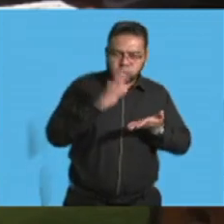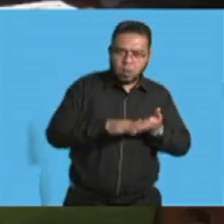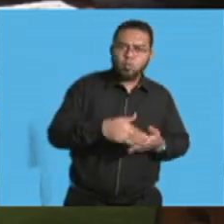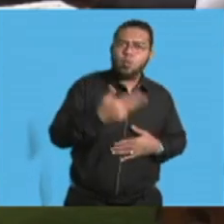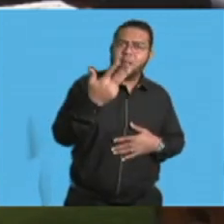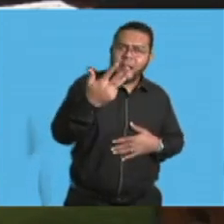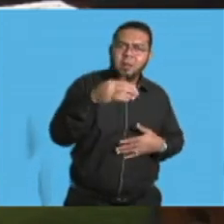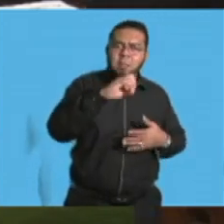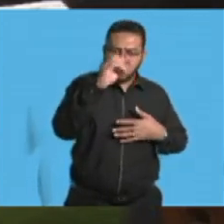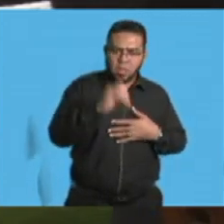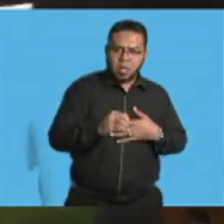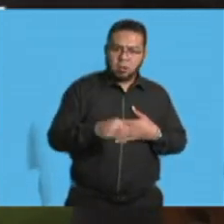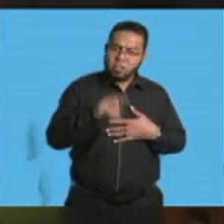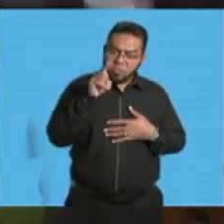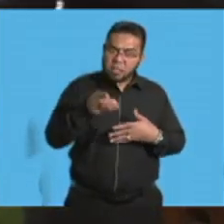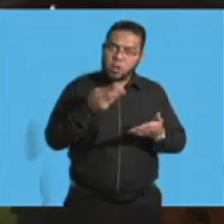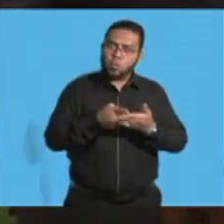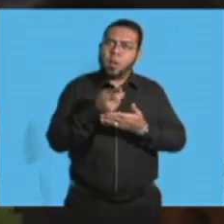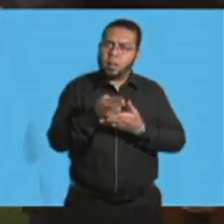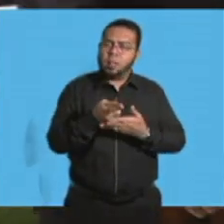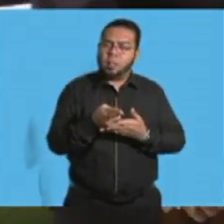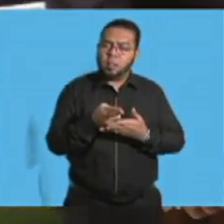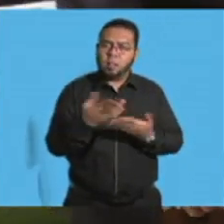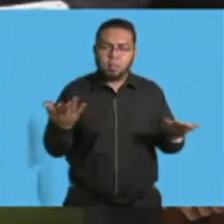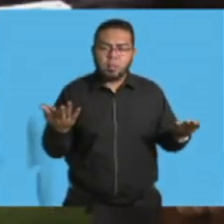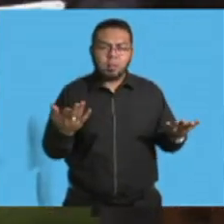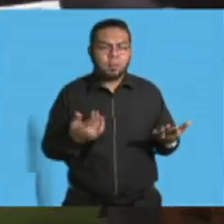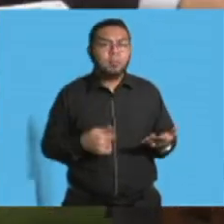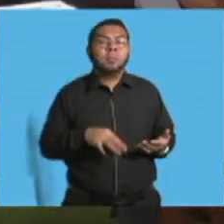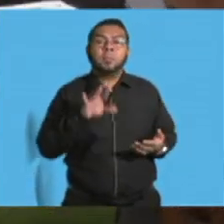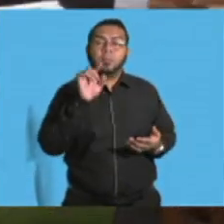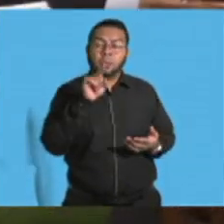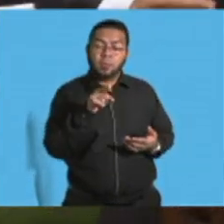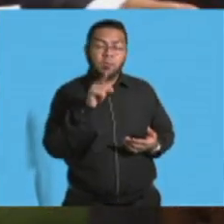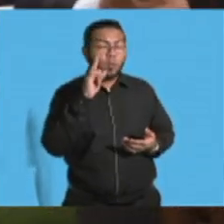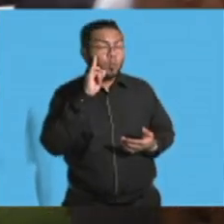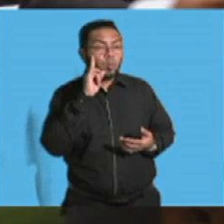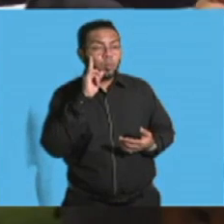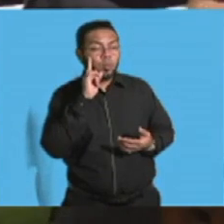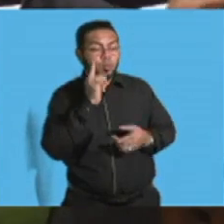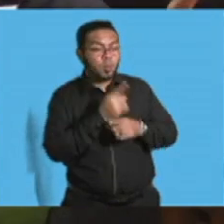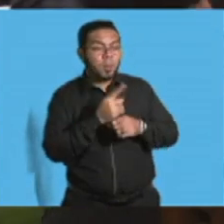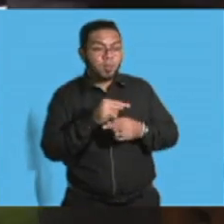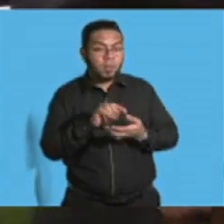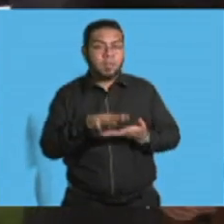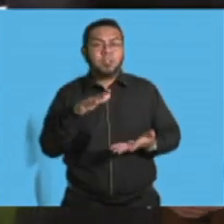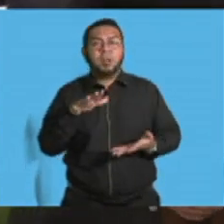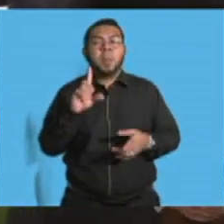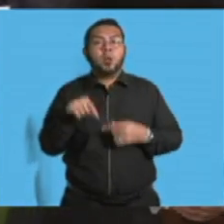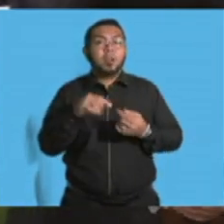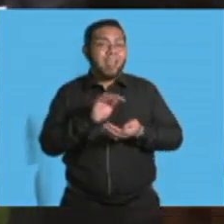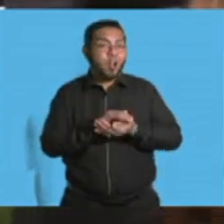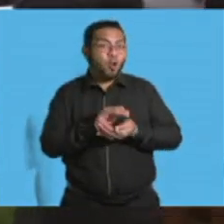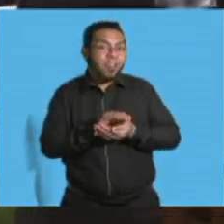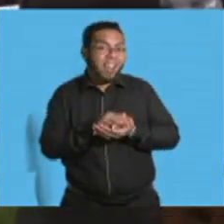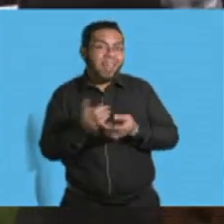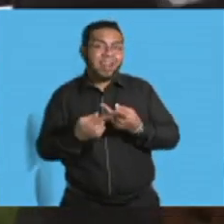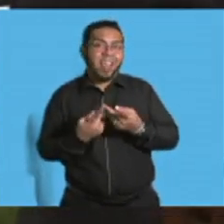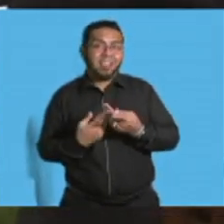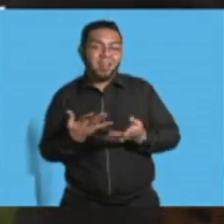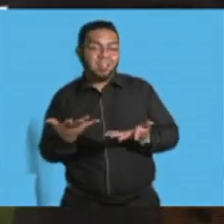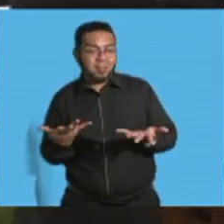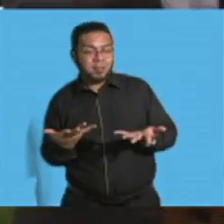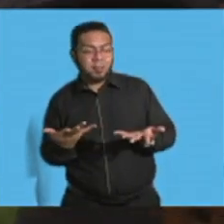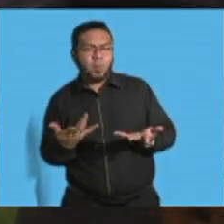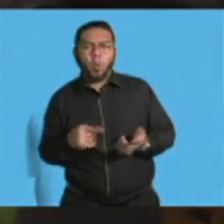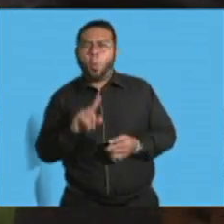that is the reality. Madam Speaker, they talk about inflation. If you look at inflation, it is impact by Yongona and various other matters. But